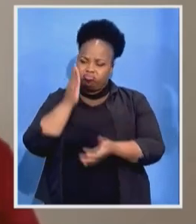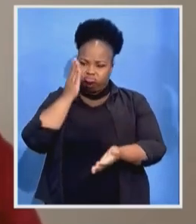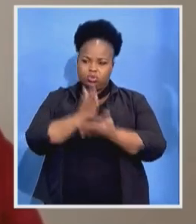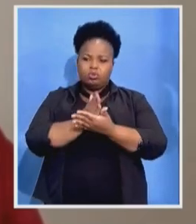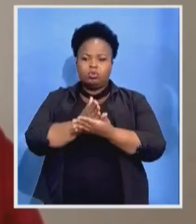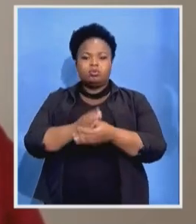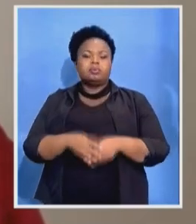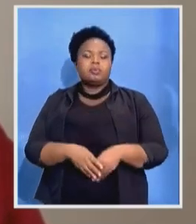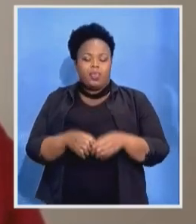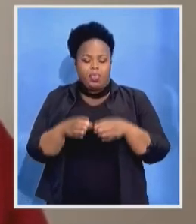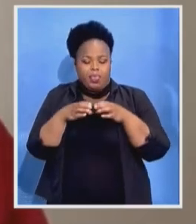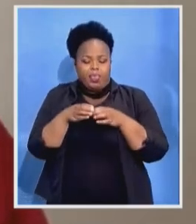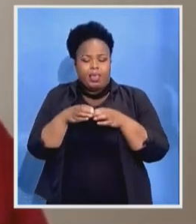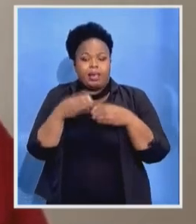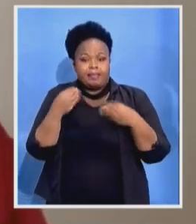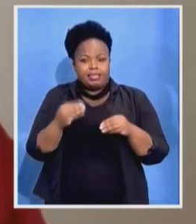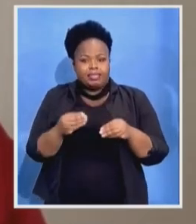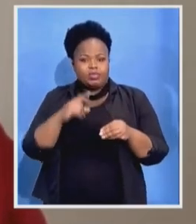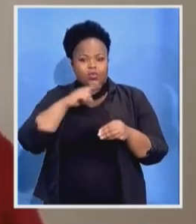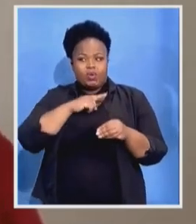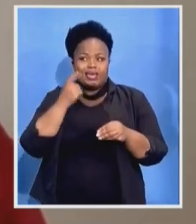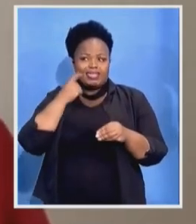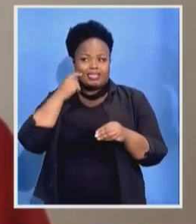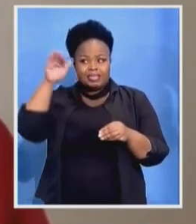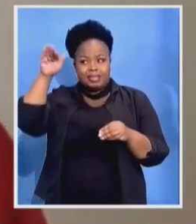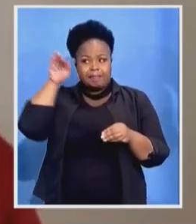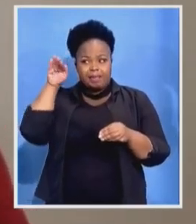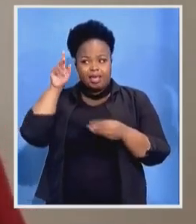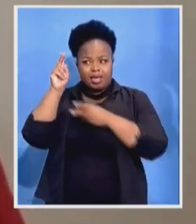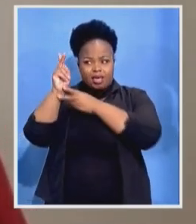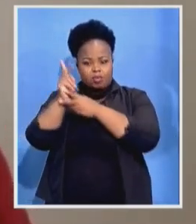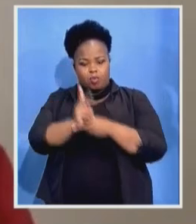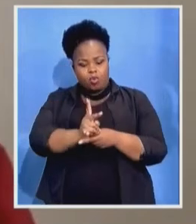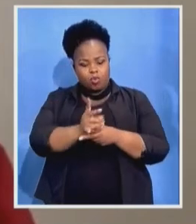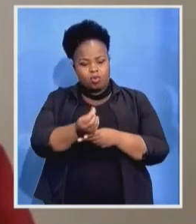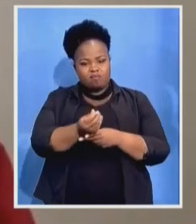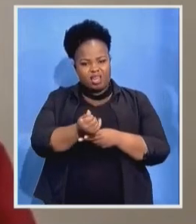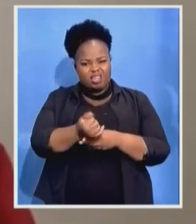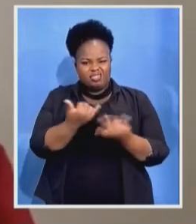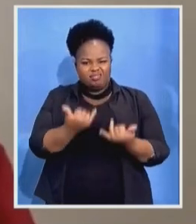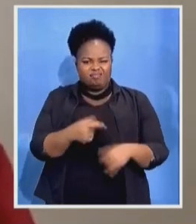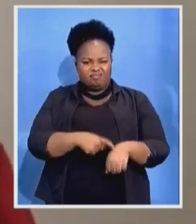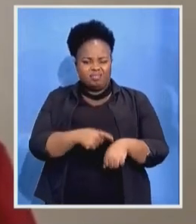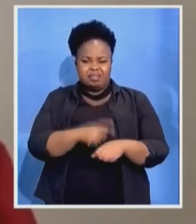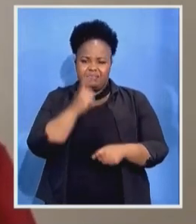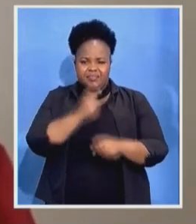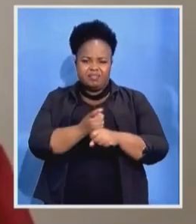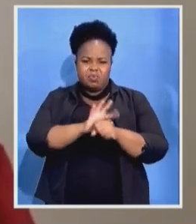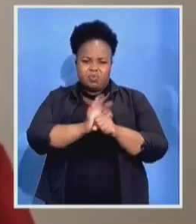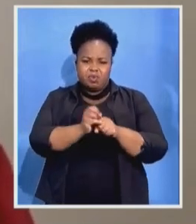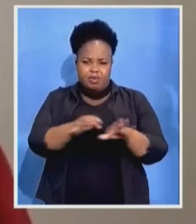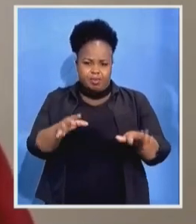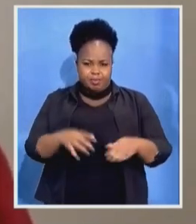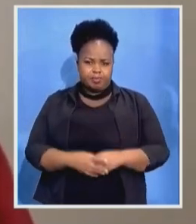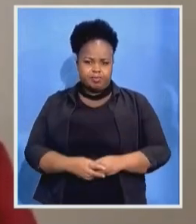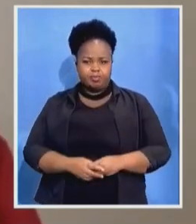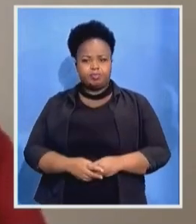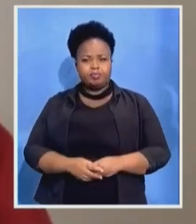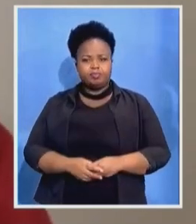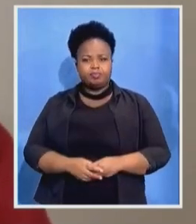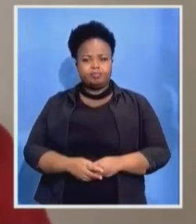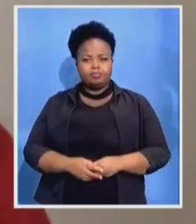money in during this difficult period of COVID-19. What have the banks done? They have hardly